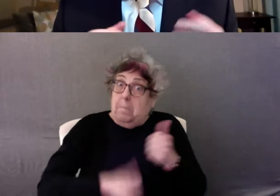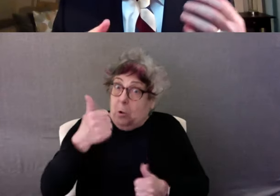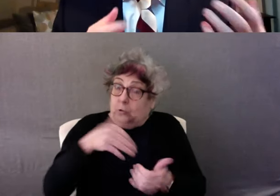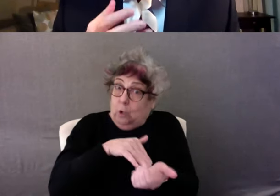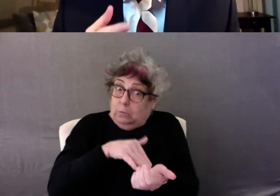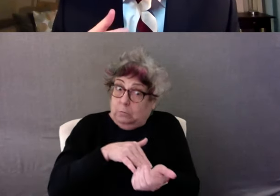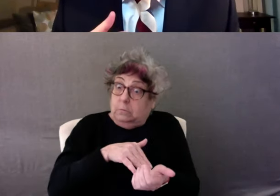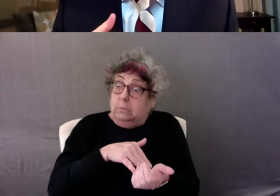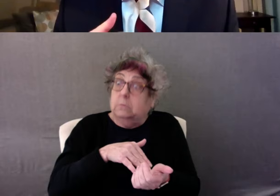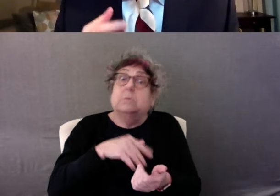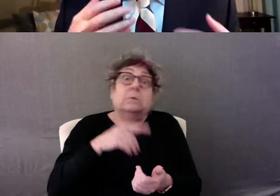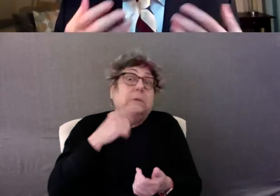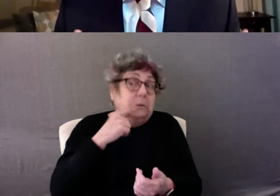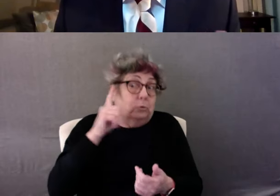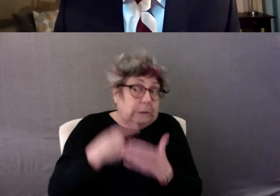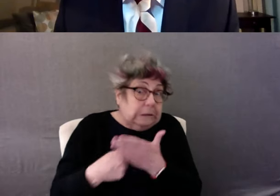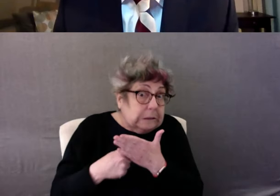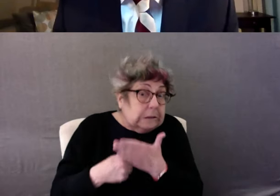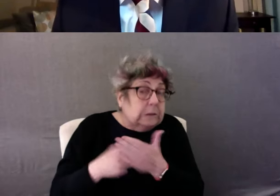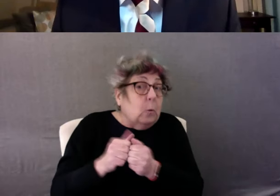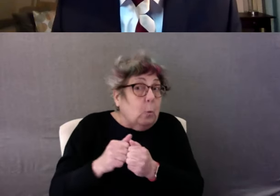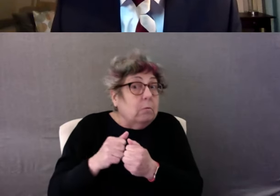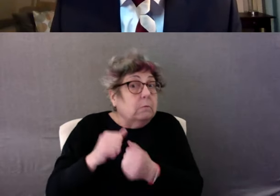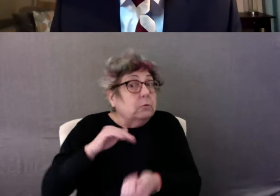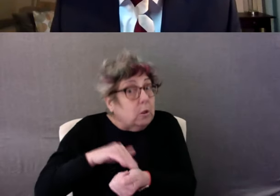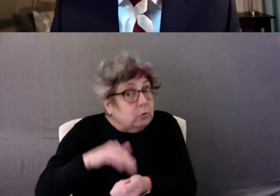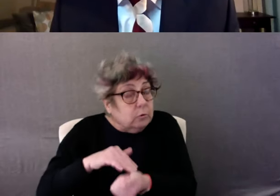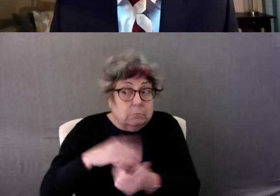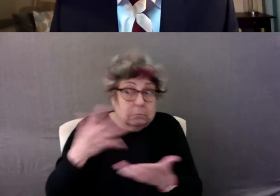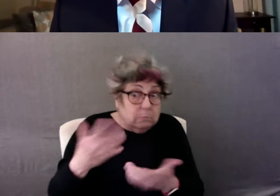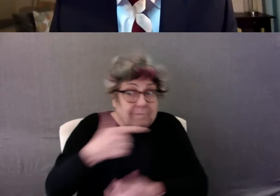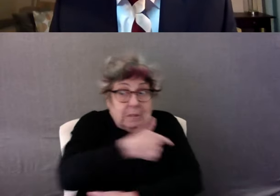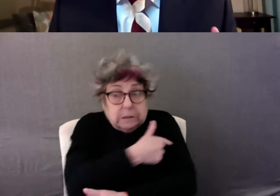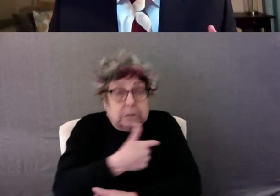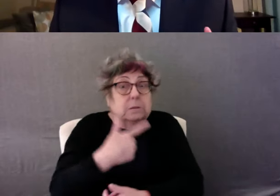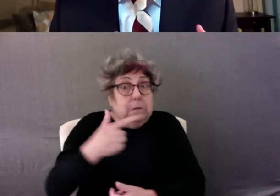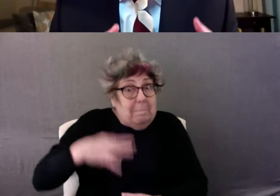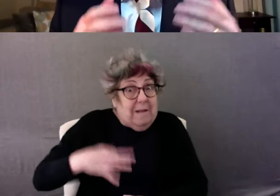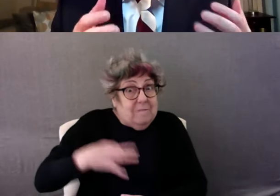doctor, understand the risks of vaccination versus the benefits during a pregnancy, and have a difficult discussion.